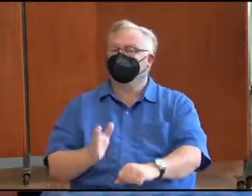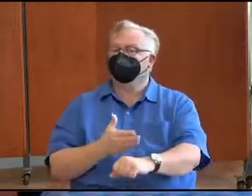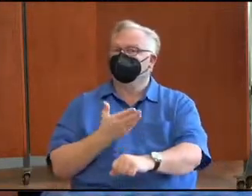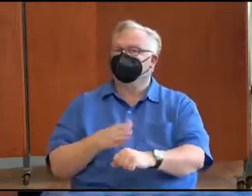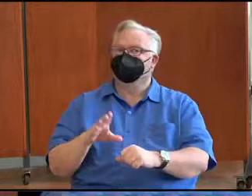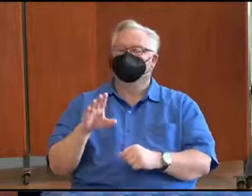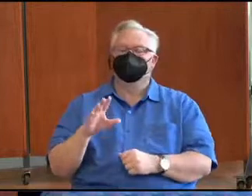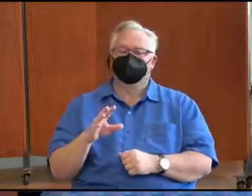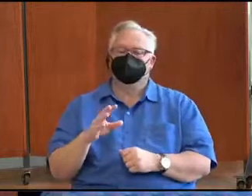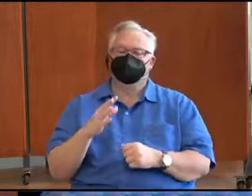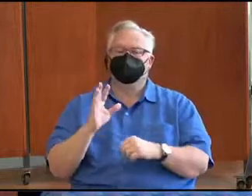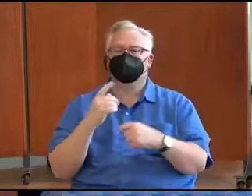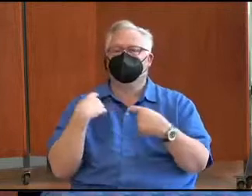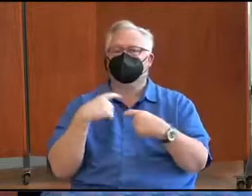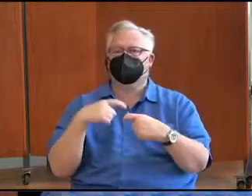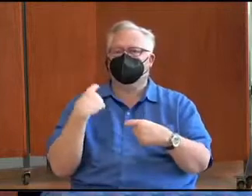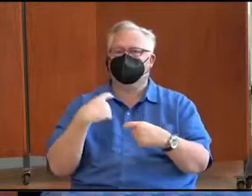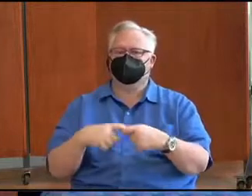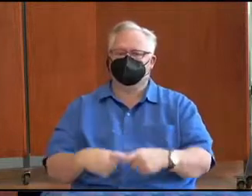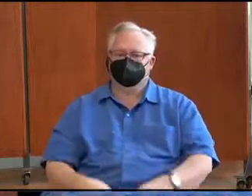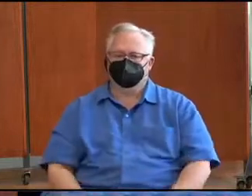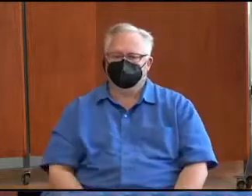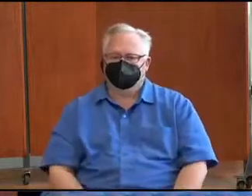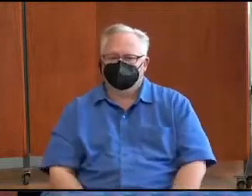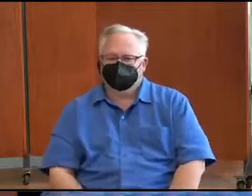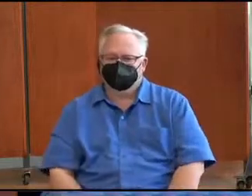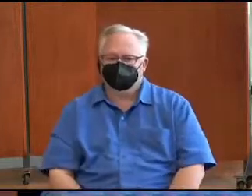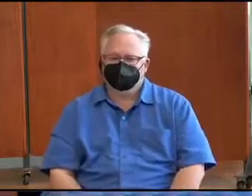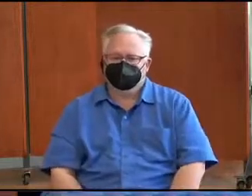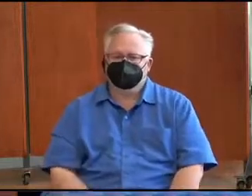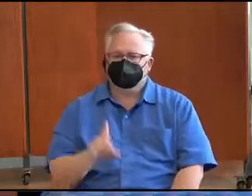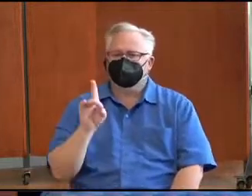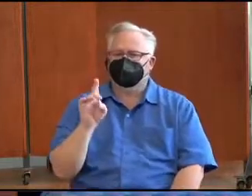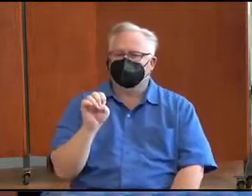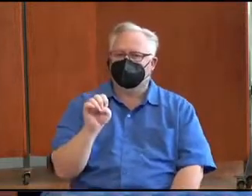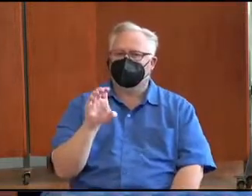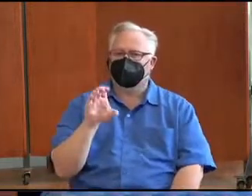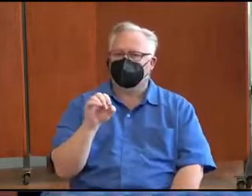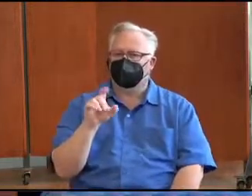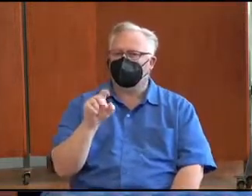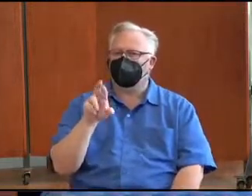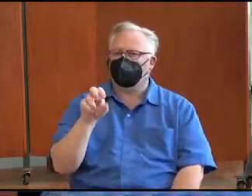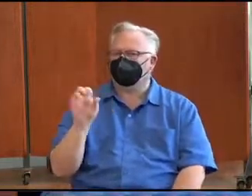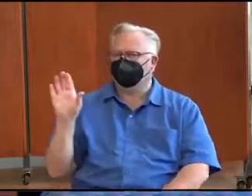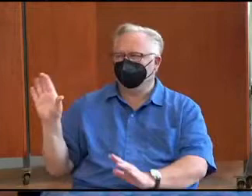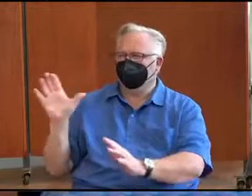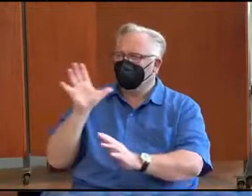De colores se visten los campos en la primavera. That's okay, you don't have to play.